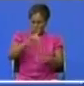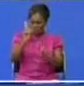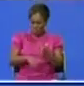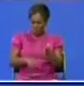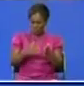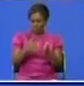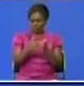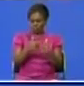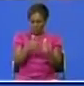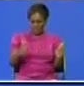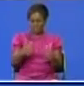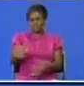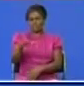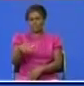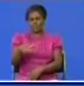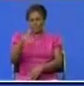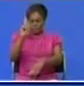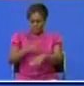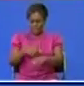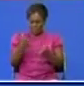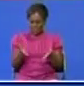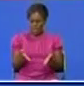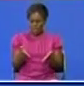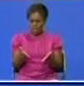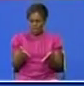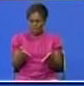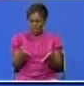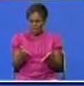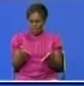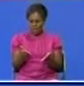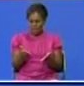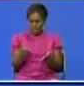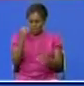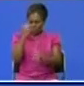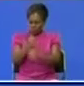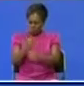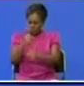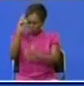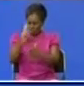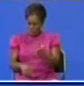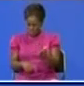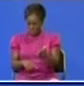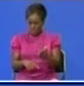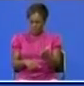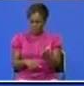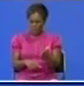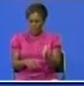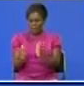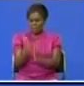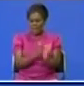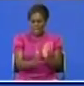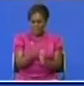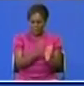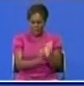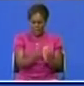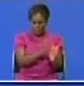2011, 2012. These times, in the last 100 days, what we have done is that we have done the framework of